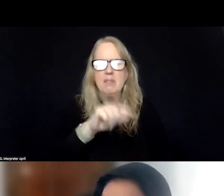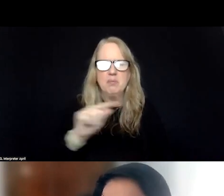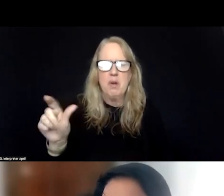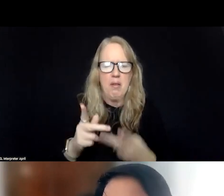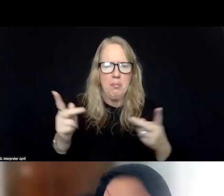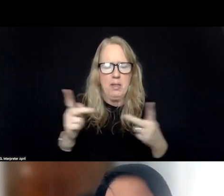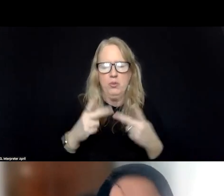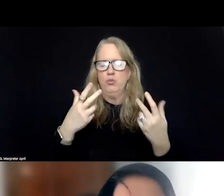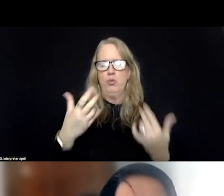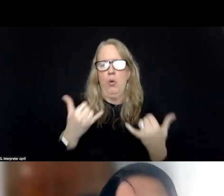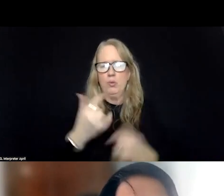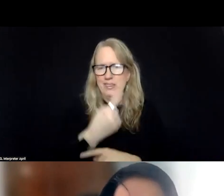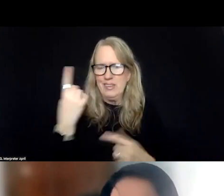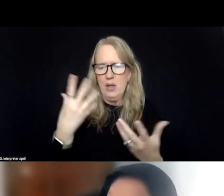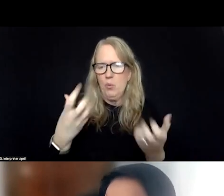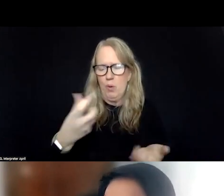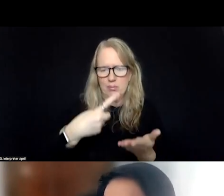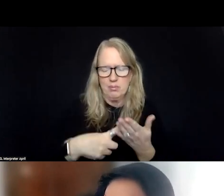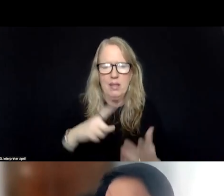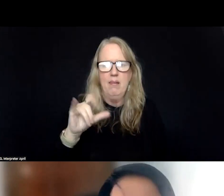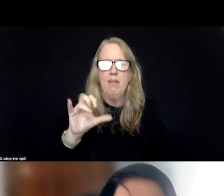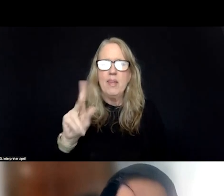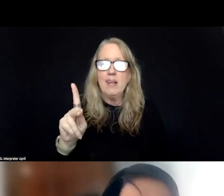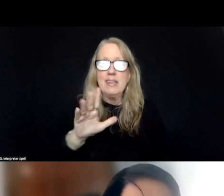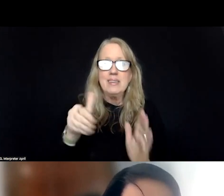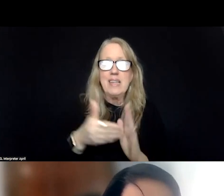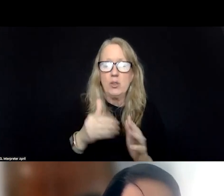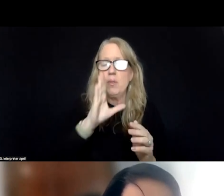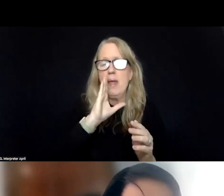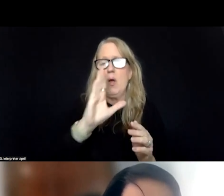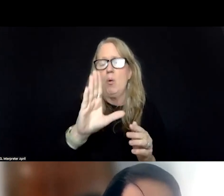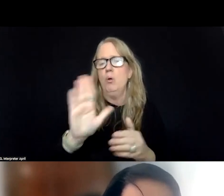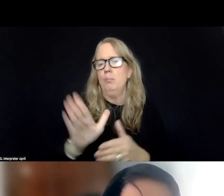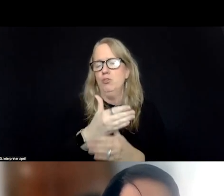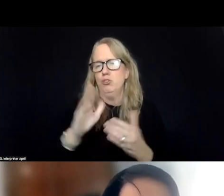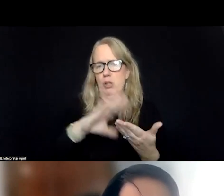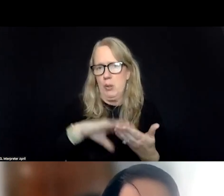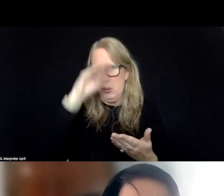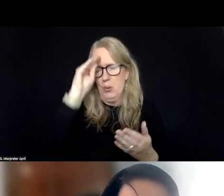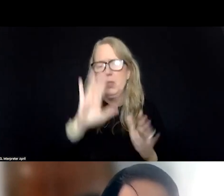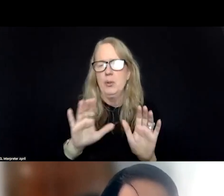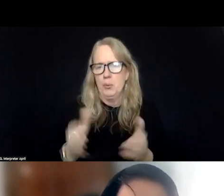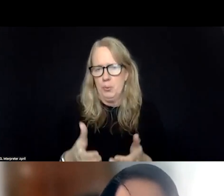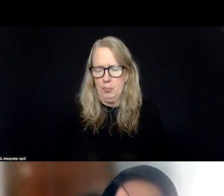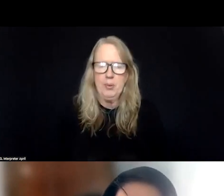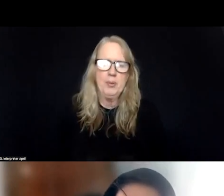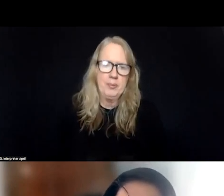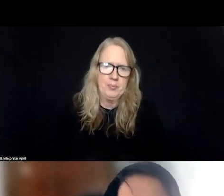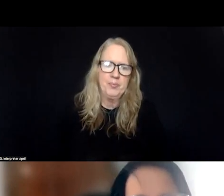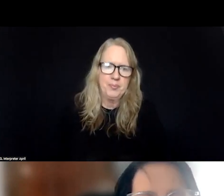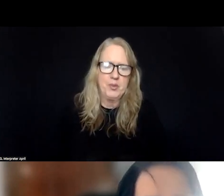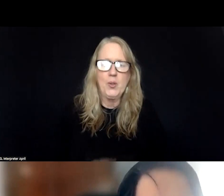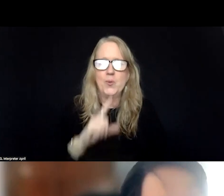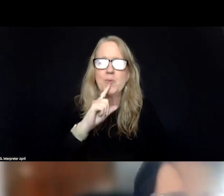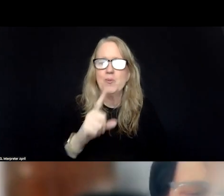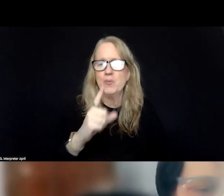talk a little bit about is what the Link Center is going to be working on with the shared learning groups. And I have the great good fortune of